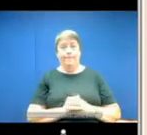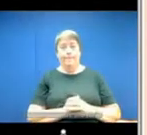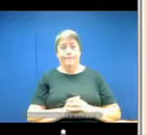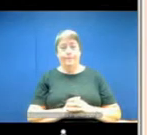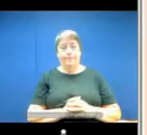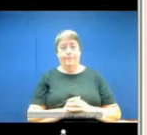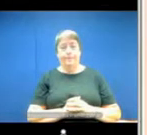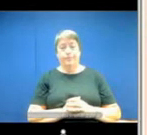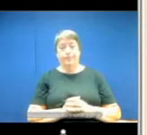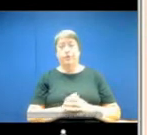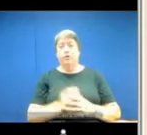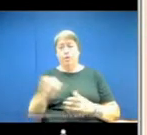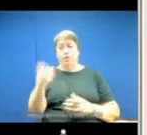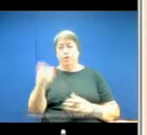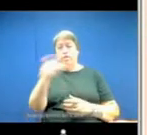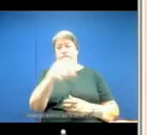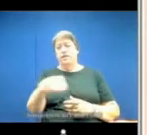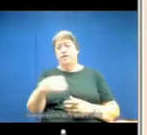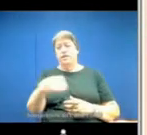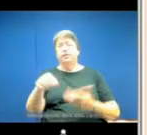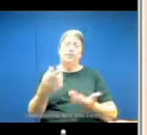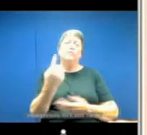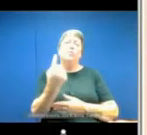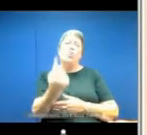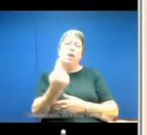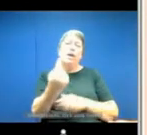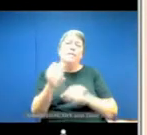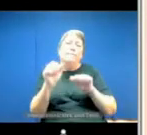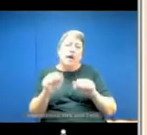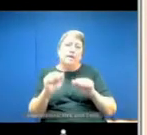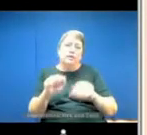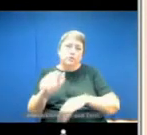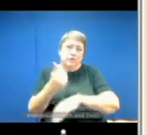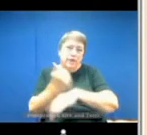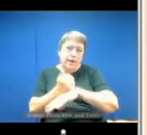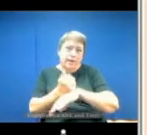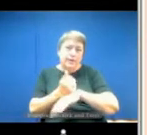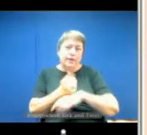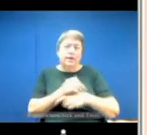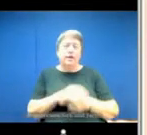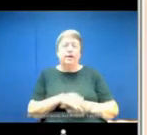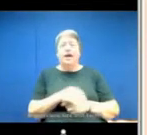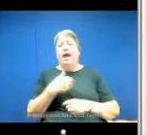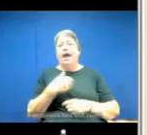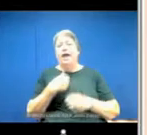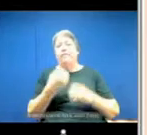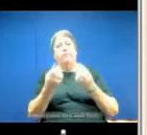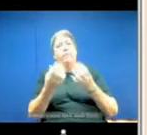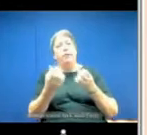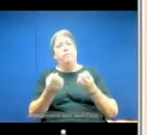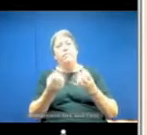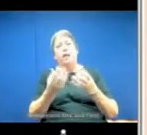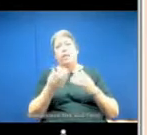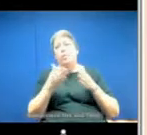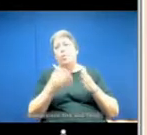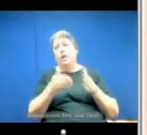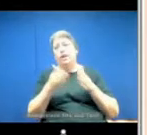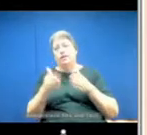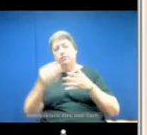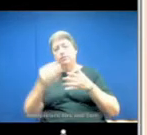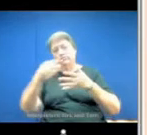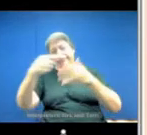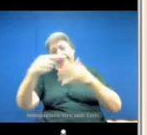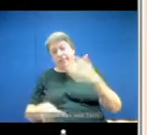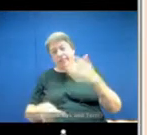So this is just one possible setup. There are many, many others. This is one that I